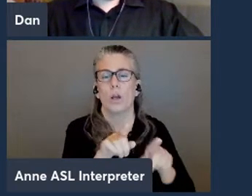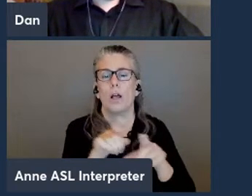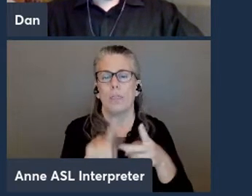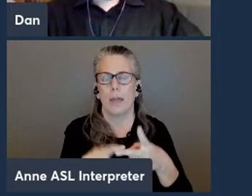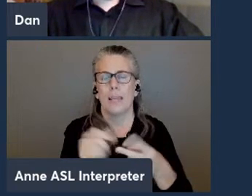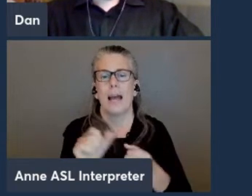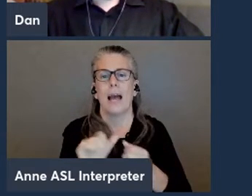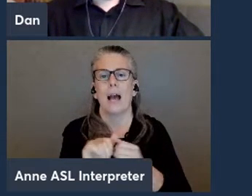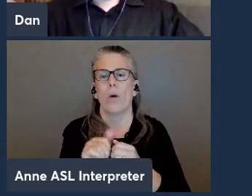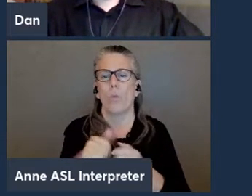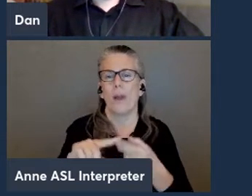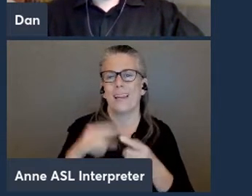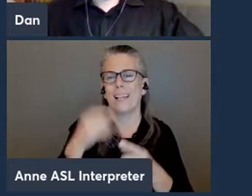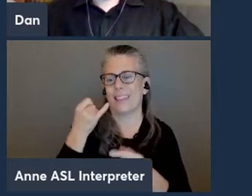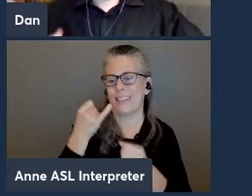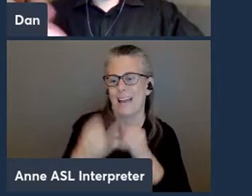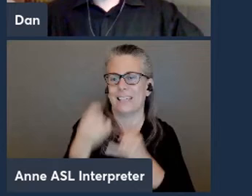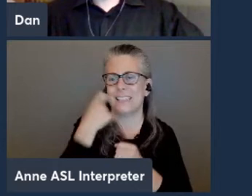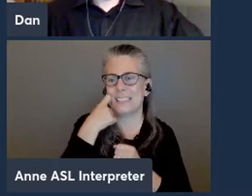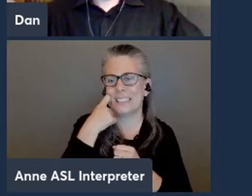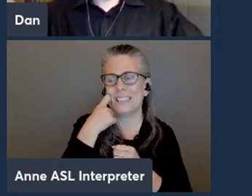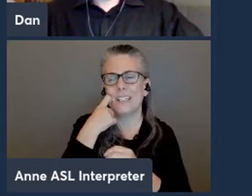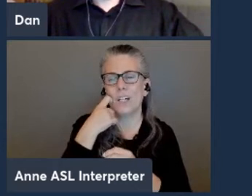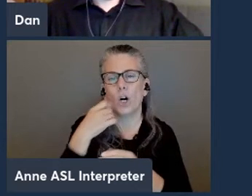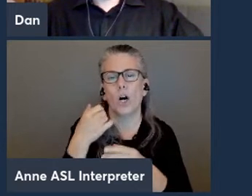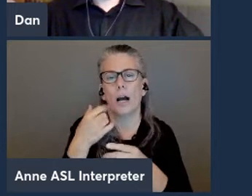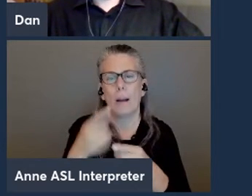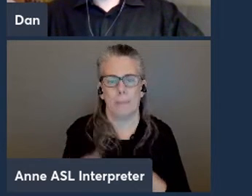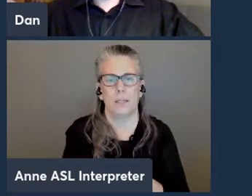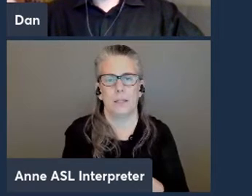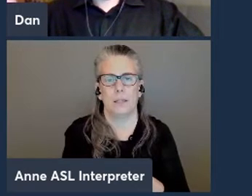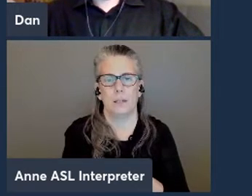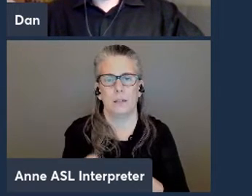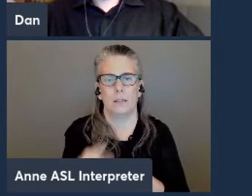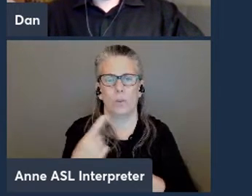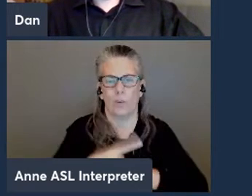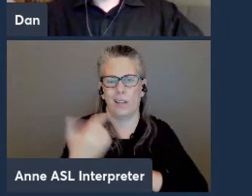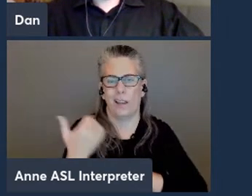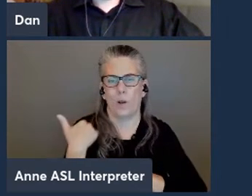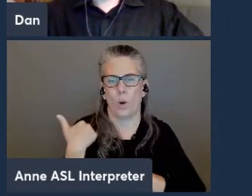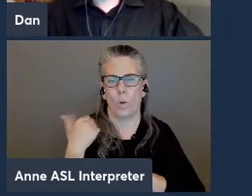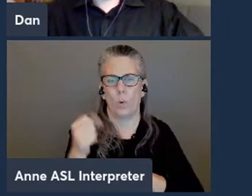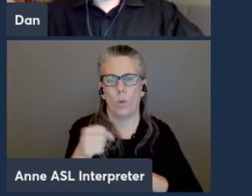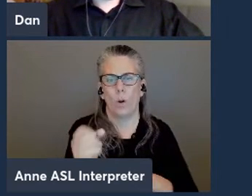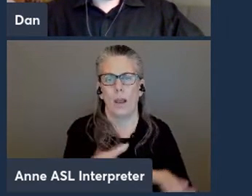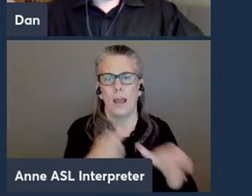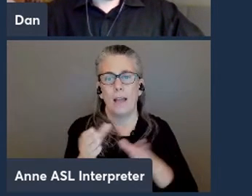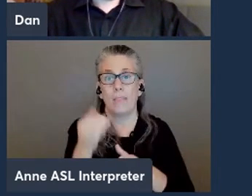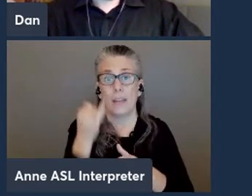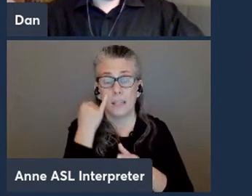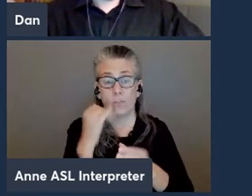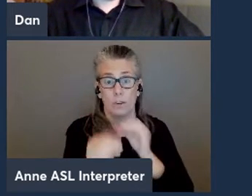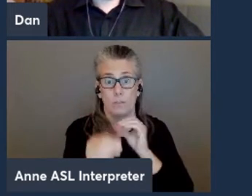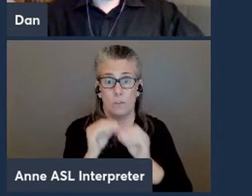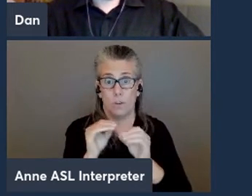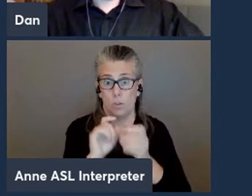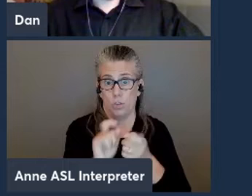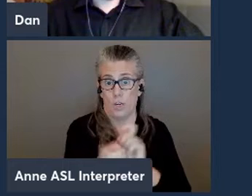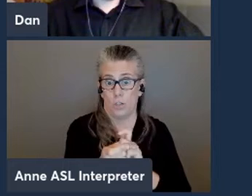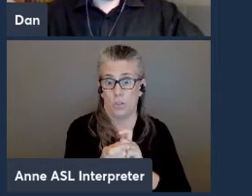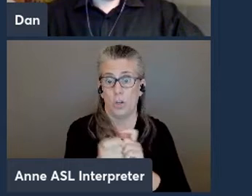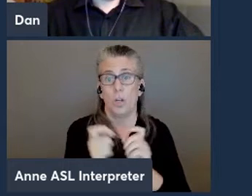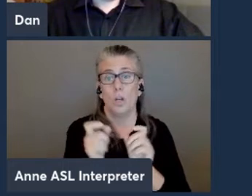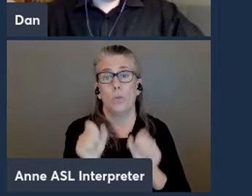well. Right. For knowing that if we've undone the change, we could tell when it was fixed and see that it actually